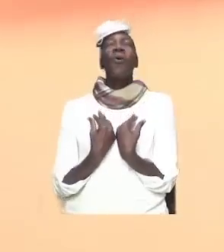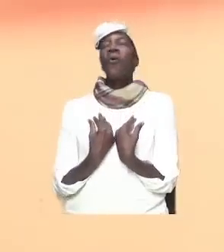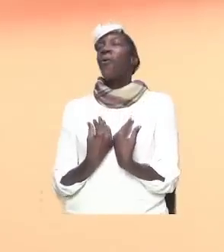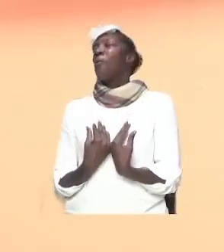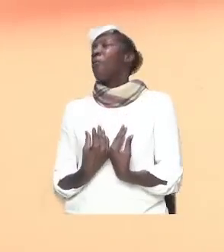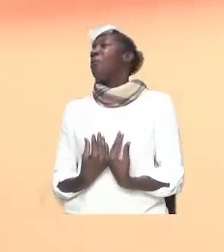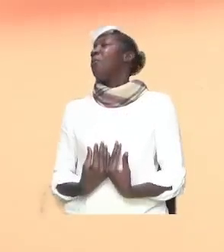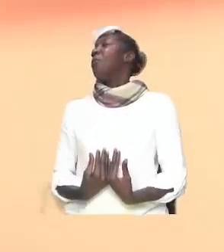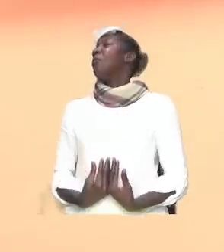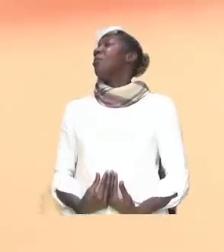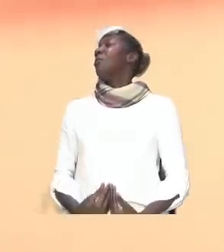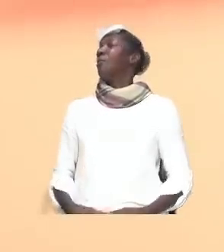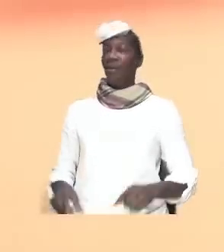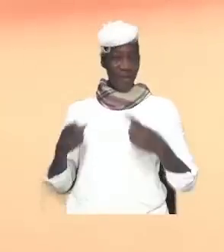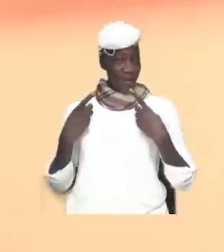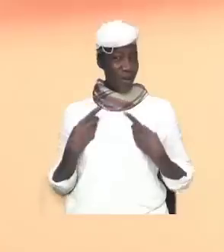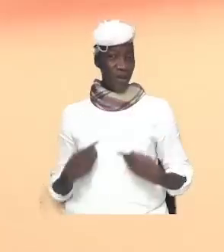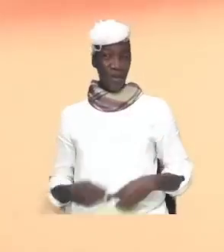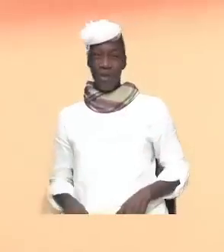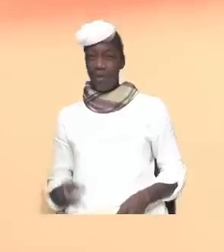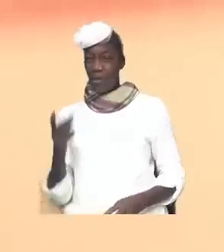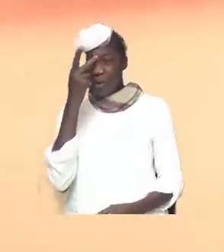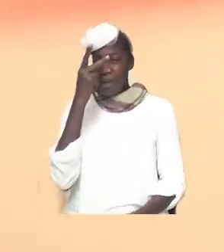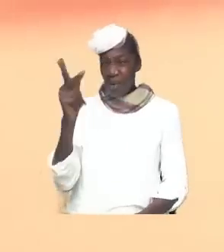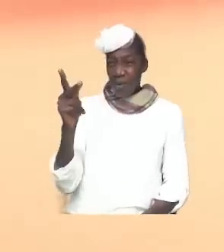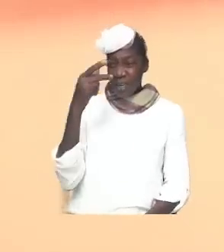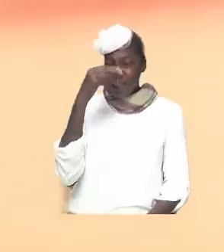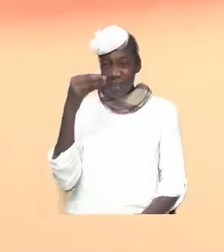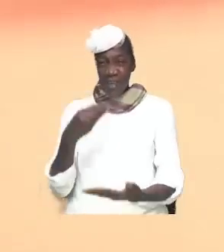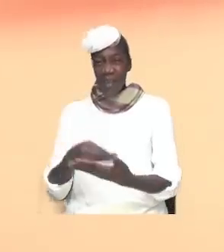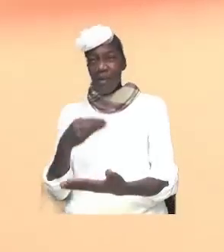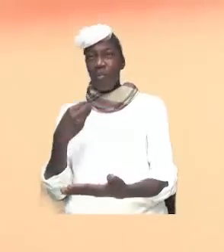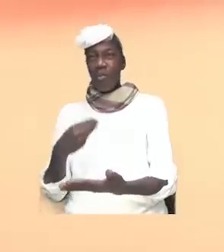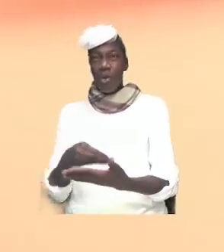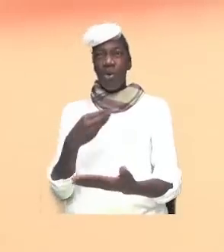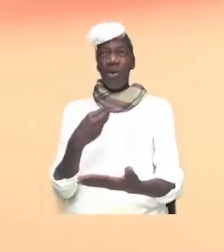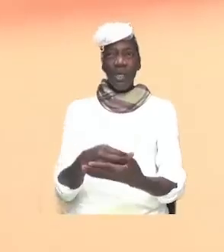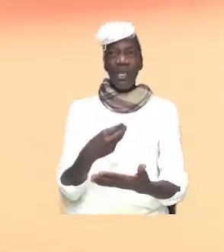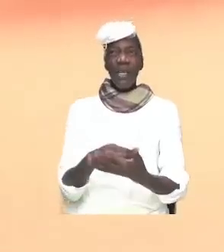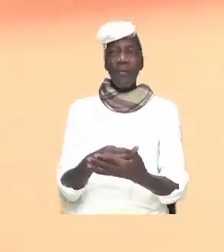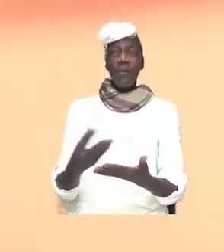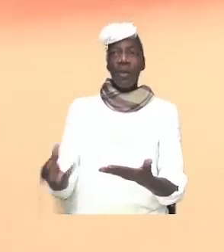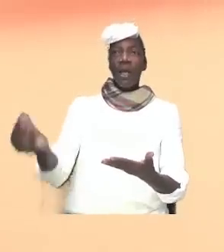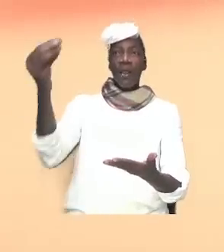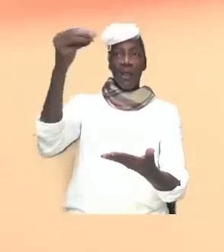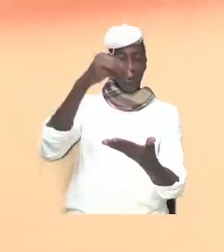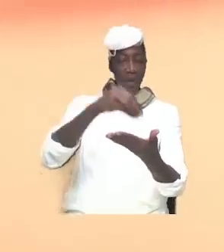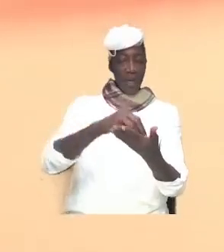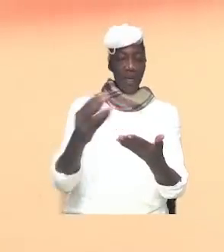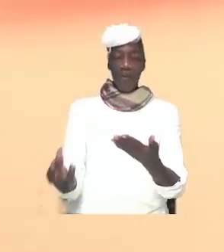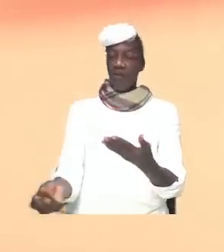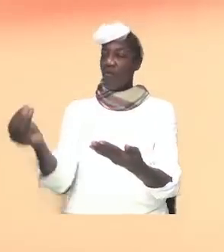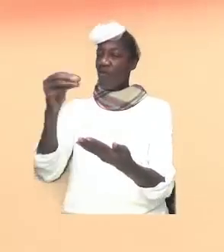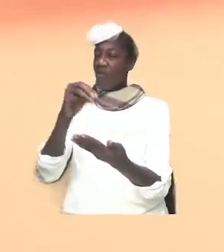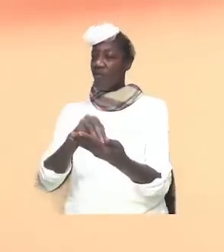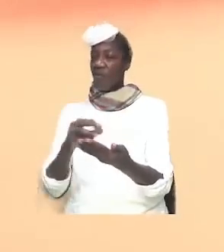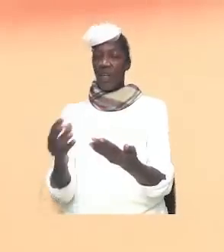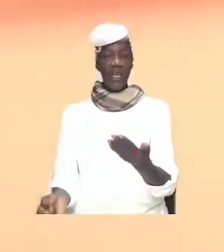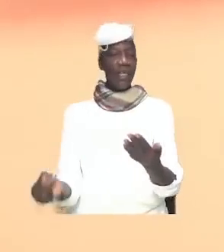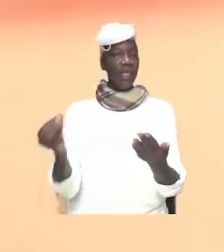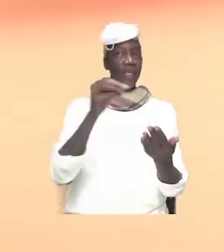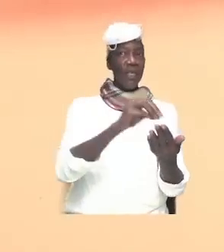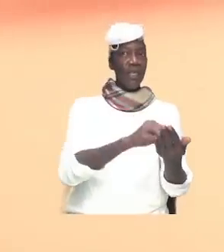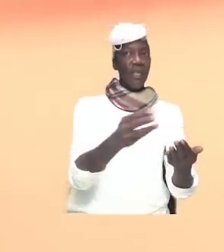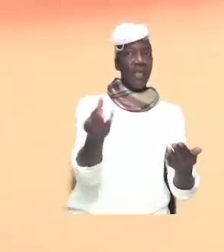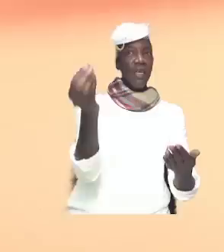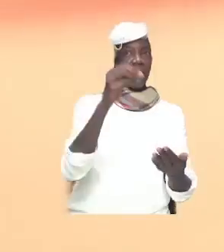clothes, when we look around and see that the money that we invested into this particular thing has